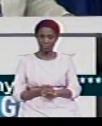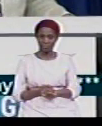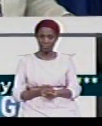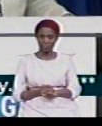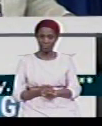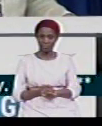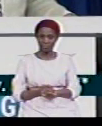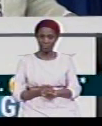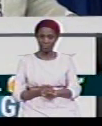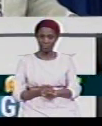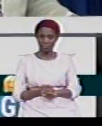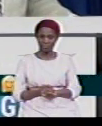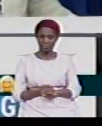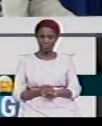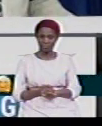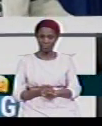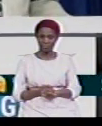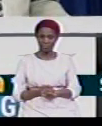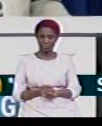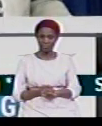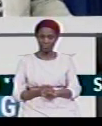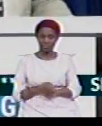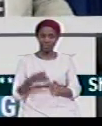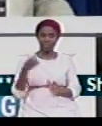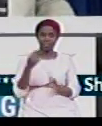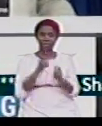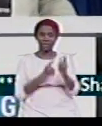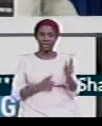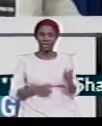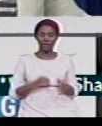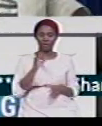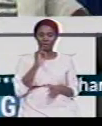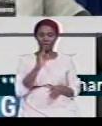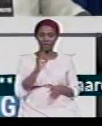The Lord is still moving in the camp.